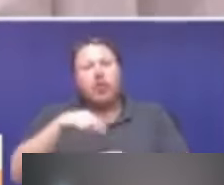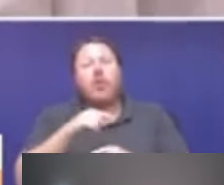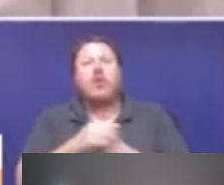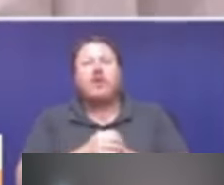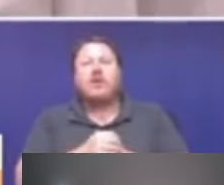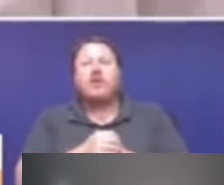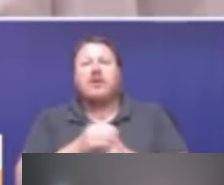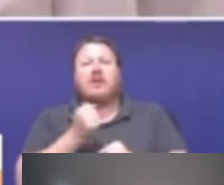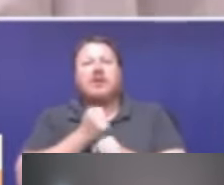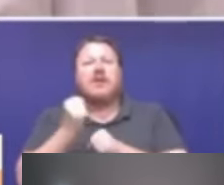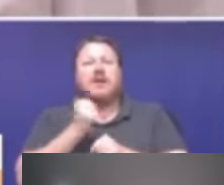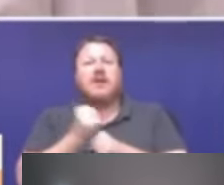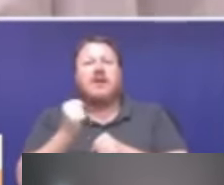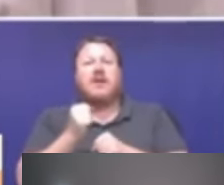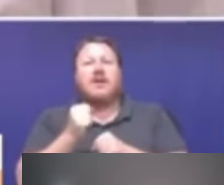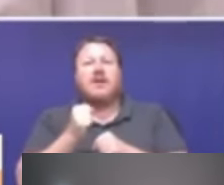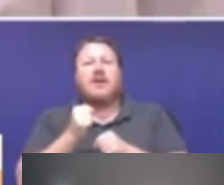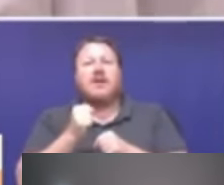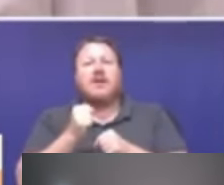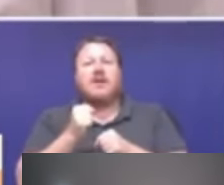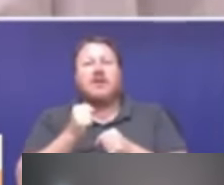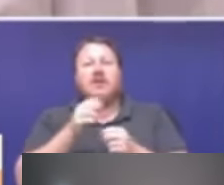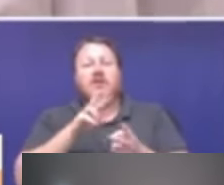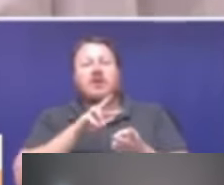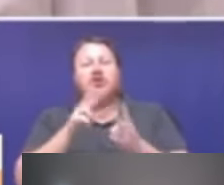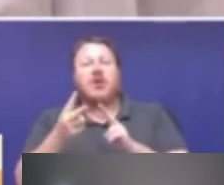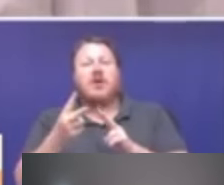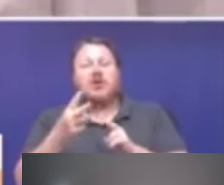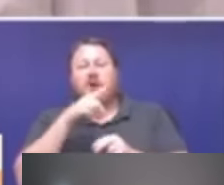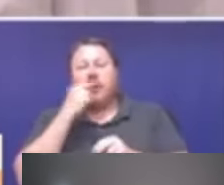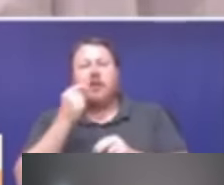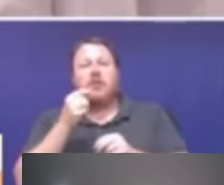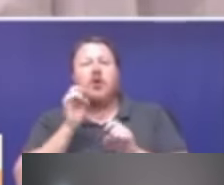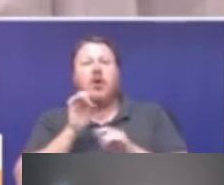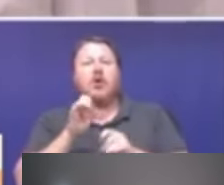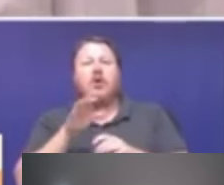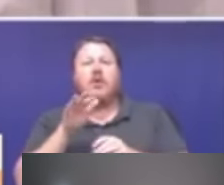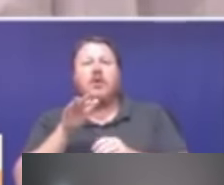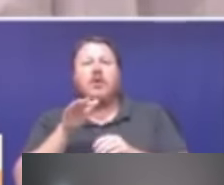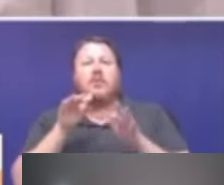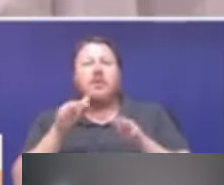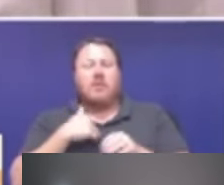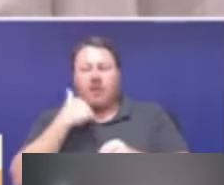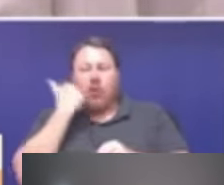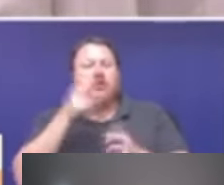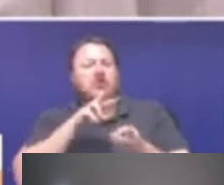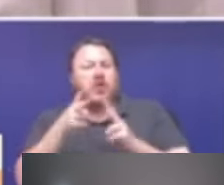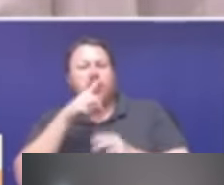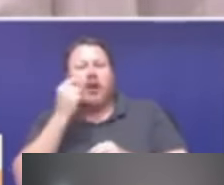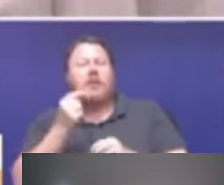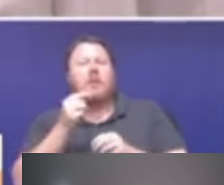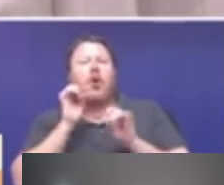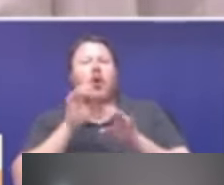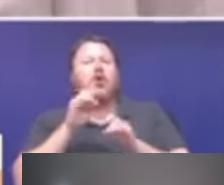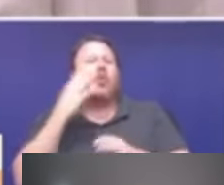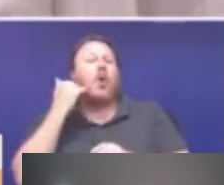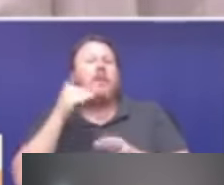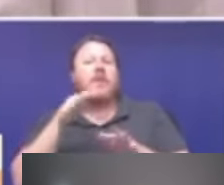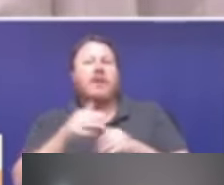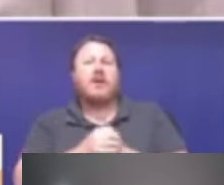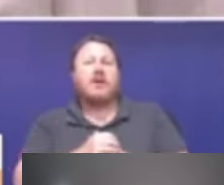you must never change a name to hurt people. Because I wanted to change the name to hurt white people. Now, if